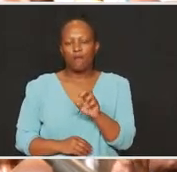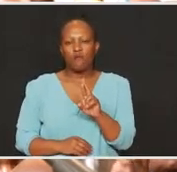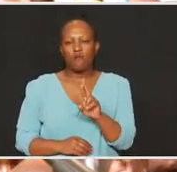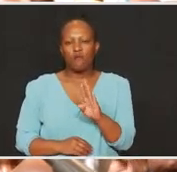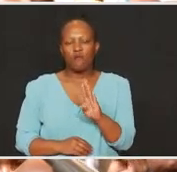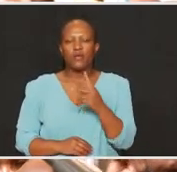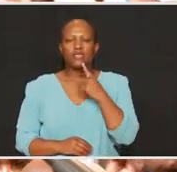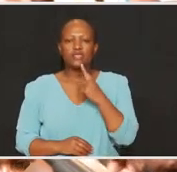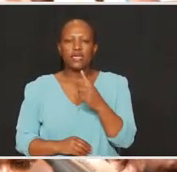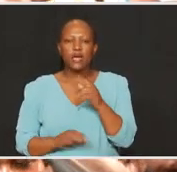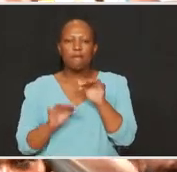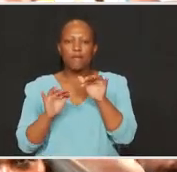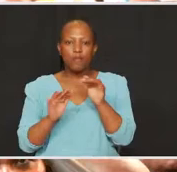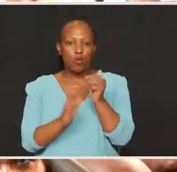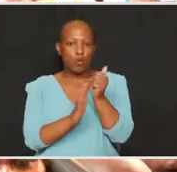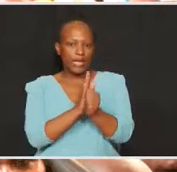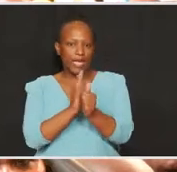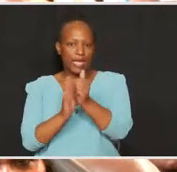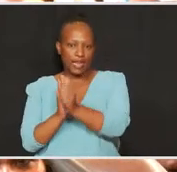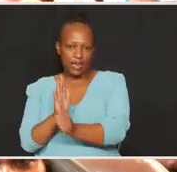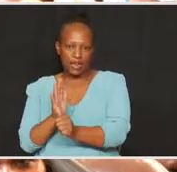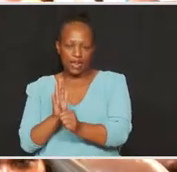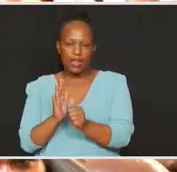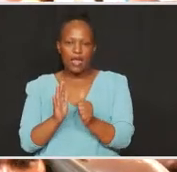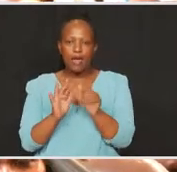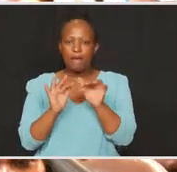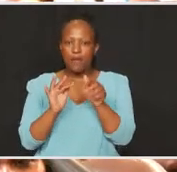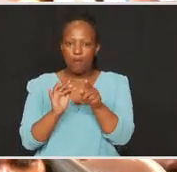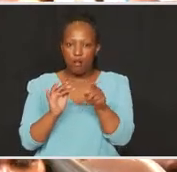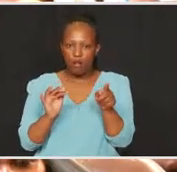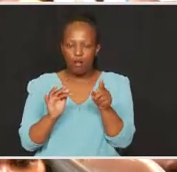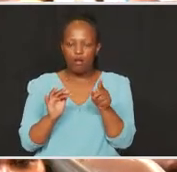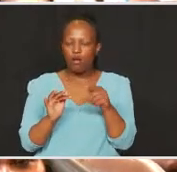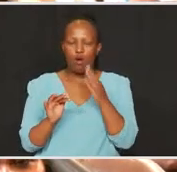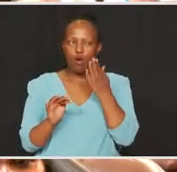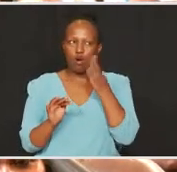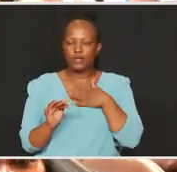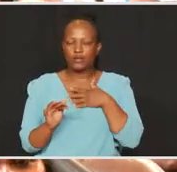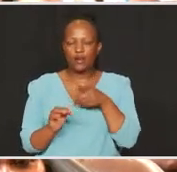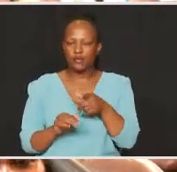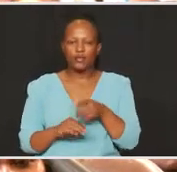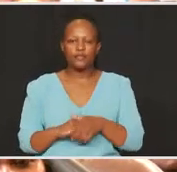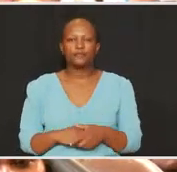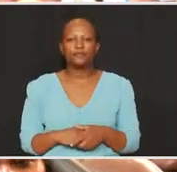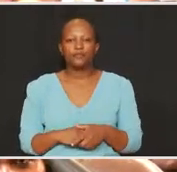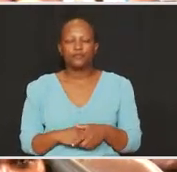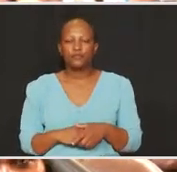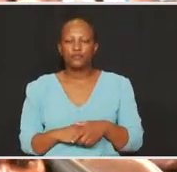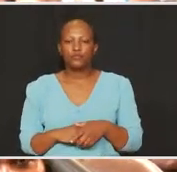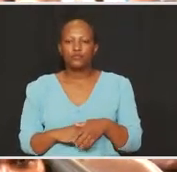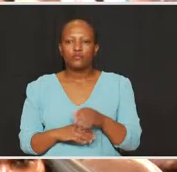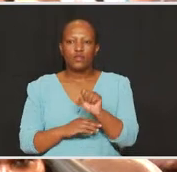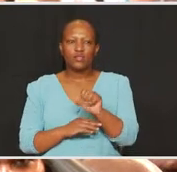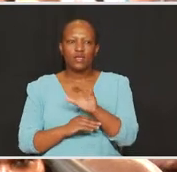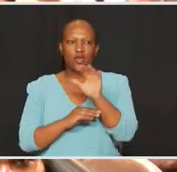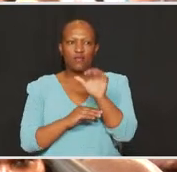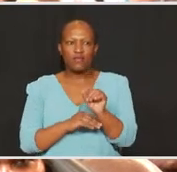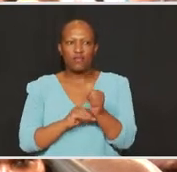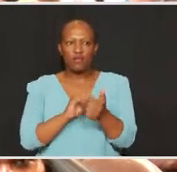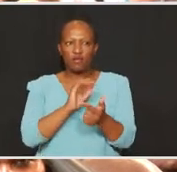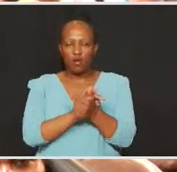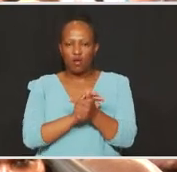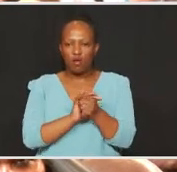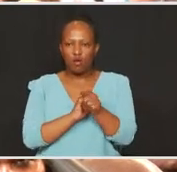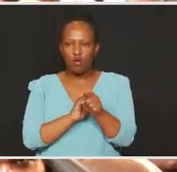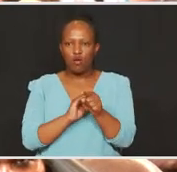innocent blood this is the same for all law that promotes the same and the contradictions in this amendment South African law is inconsistent